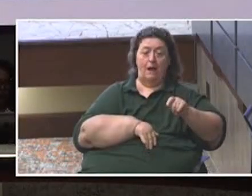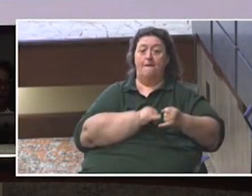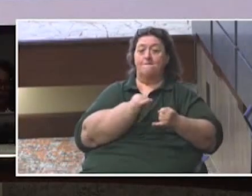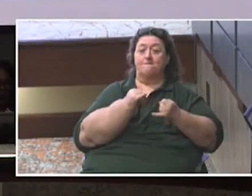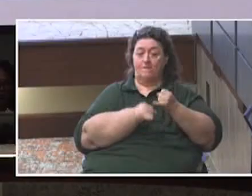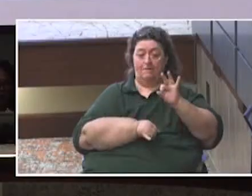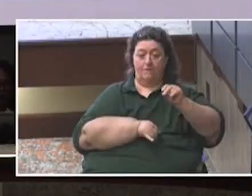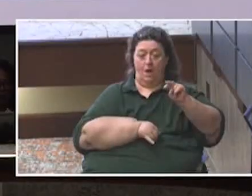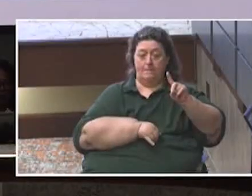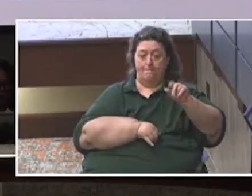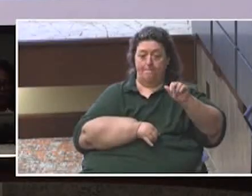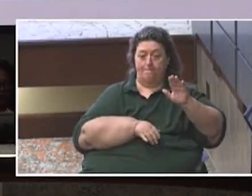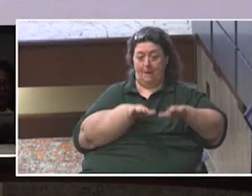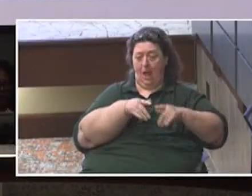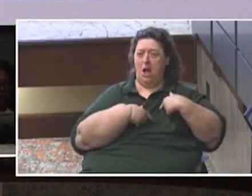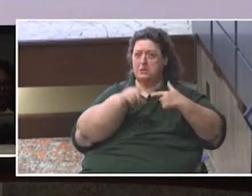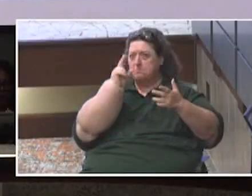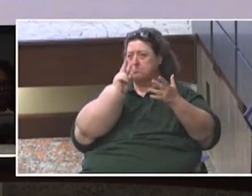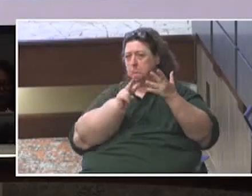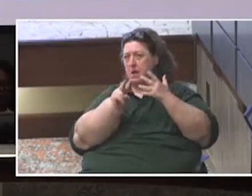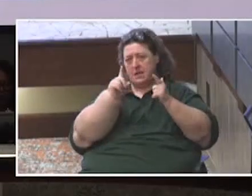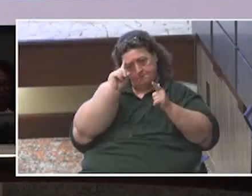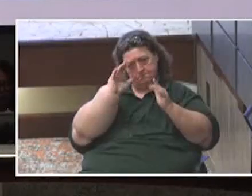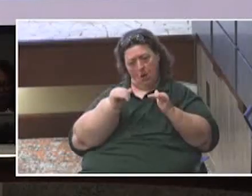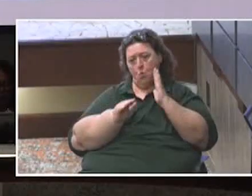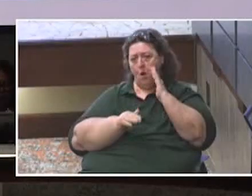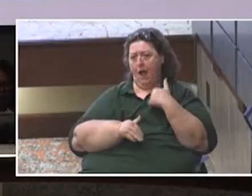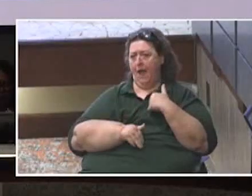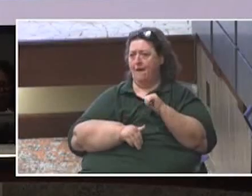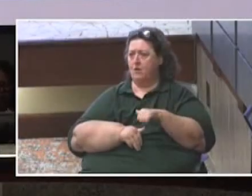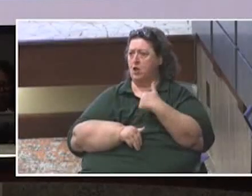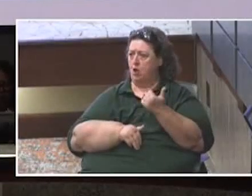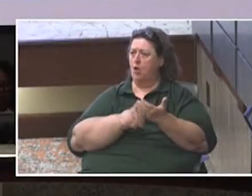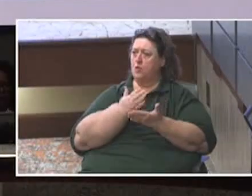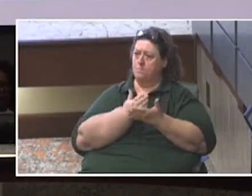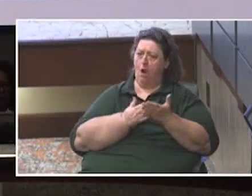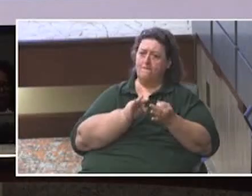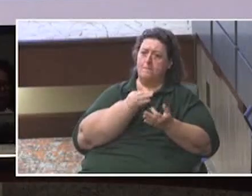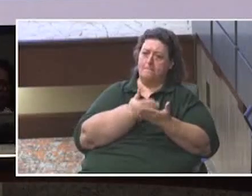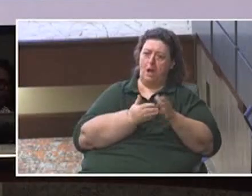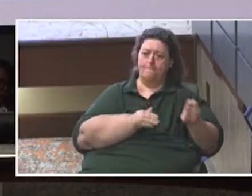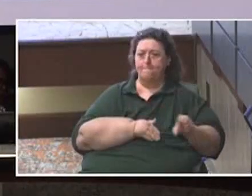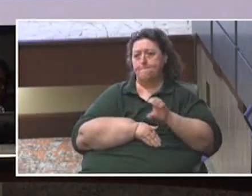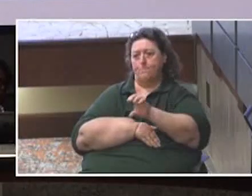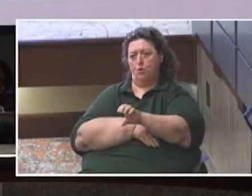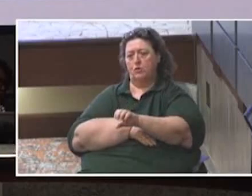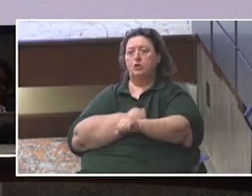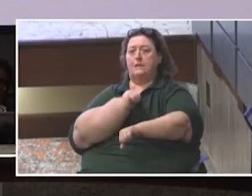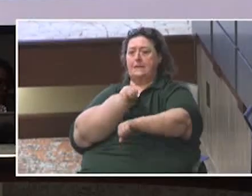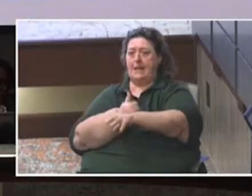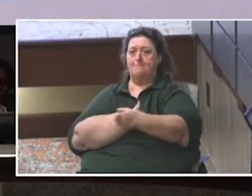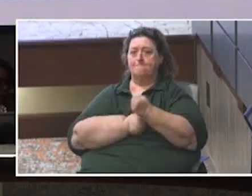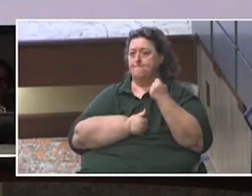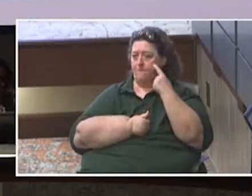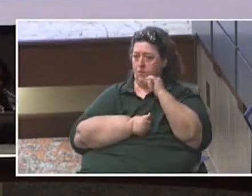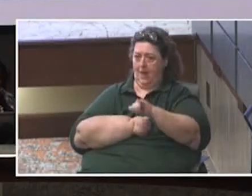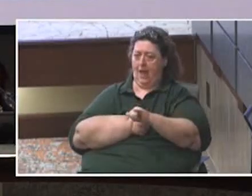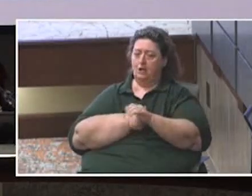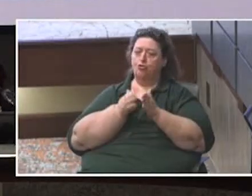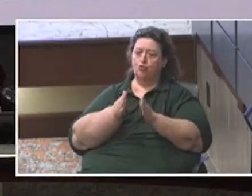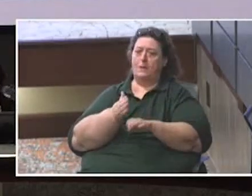fund balance, I anticipate we'll have another tranche of money being moved over there to, again, set aside that money for those street